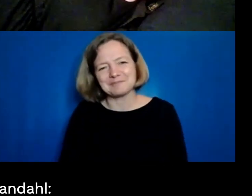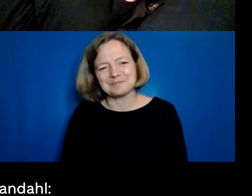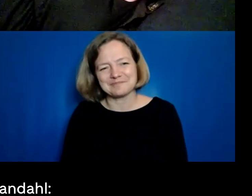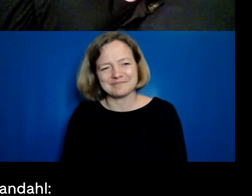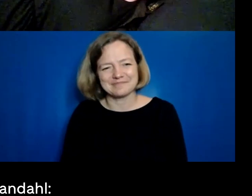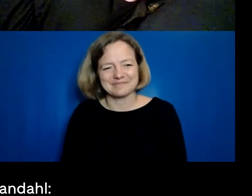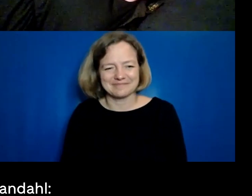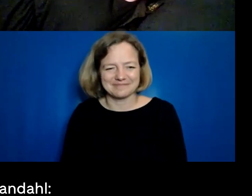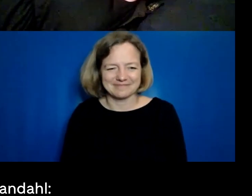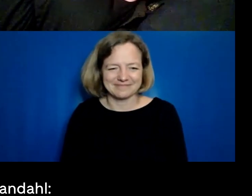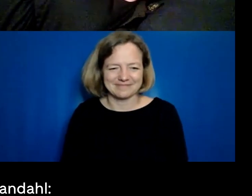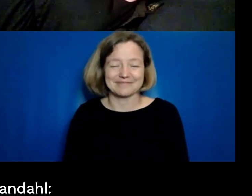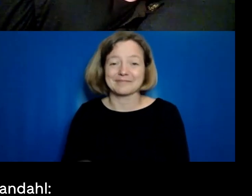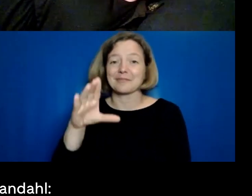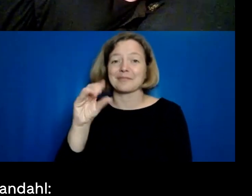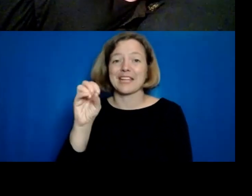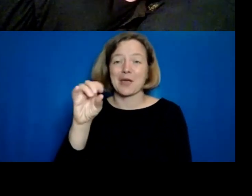Well, this is Carrie.